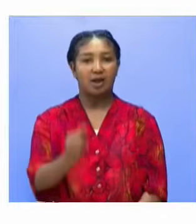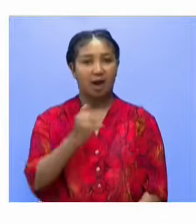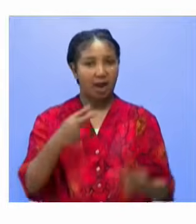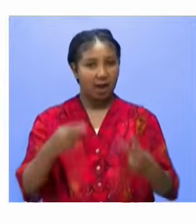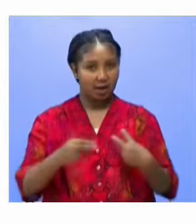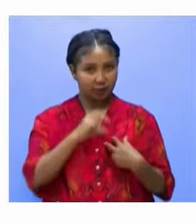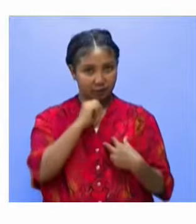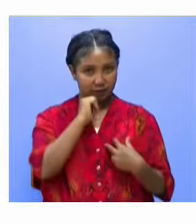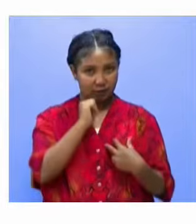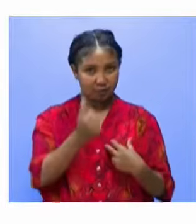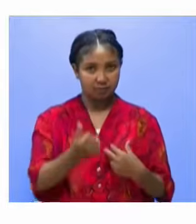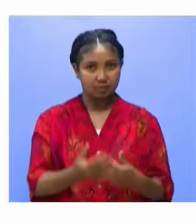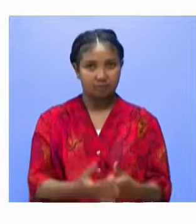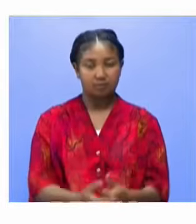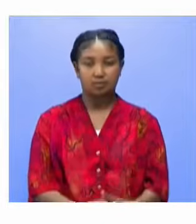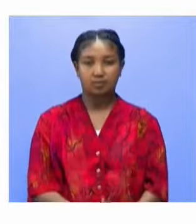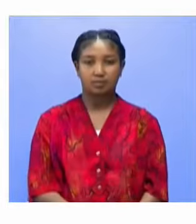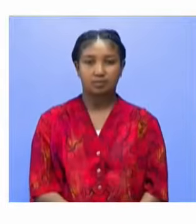haven't